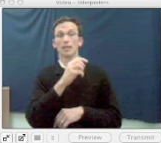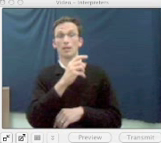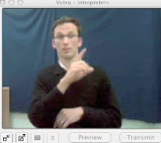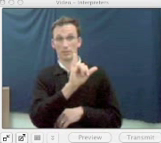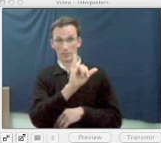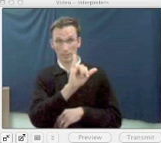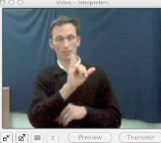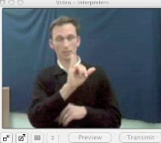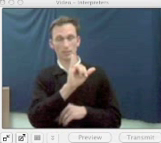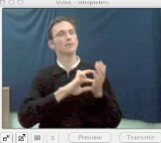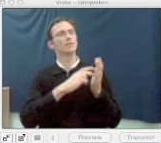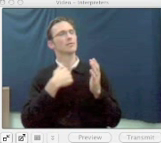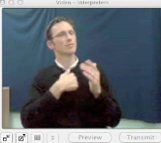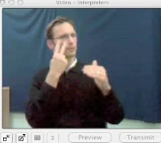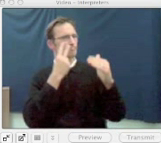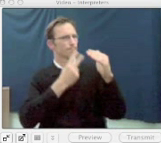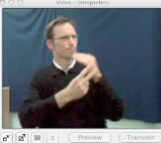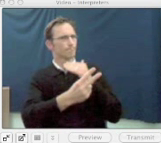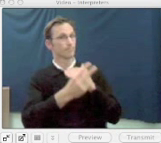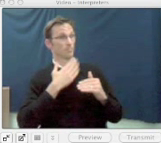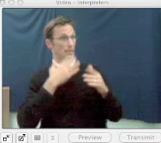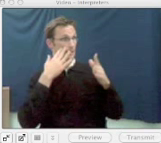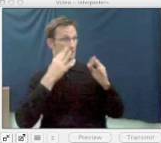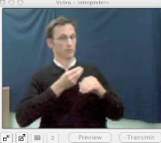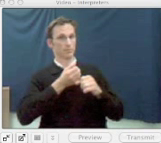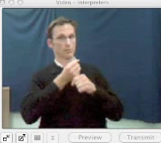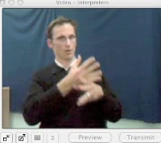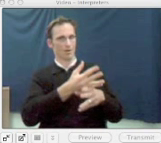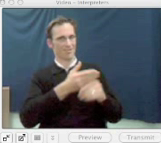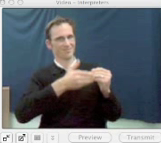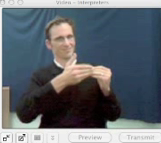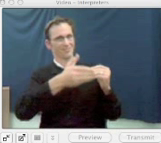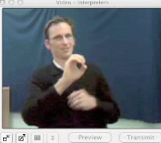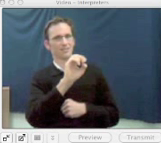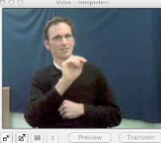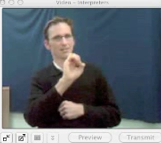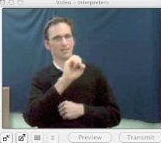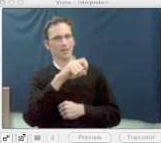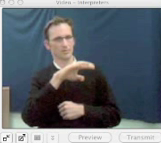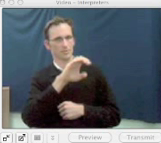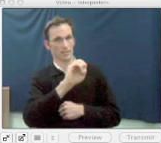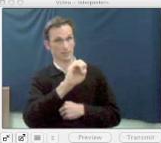take the same values and principles, but put them in a different place.